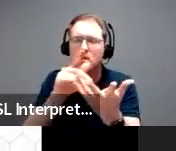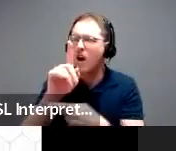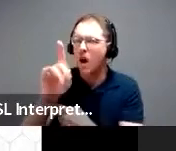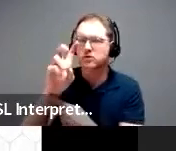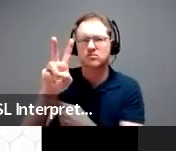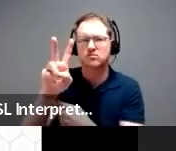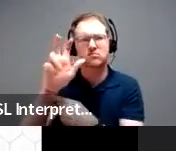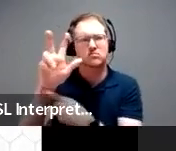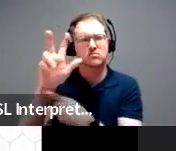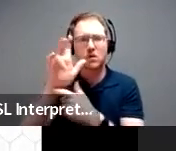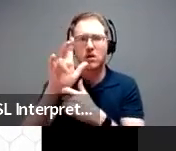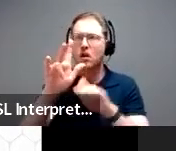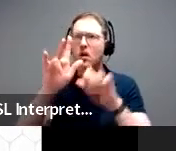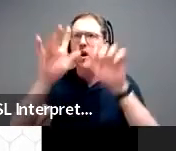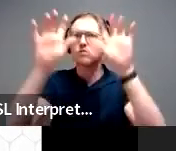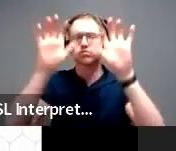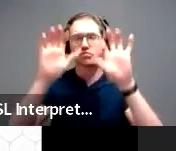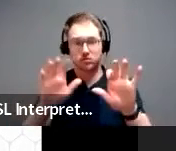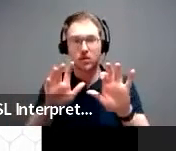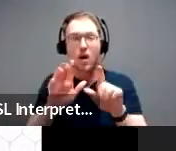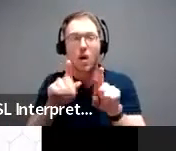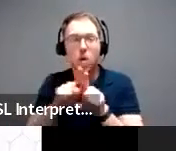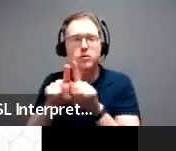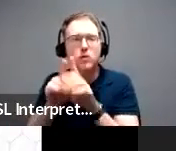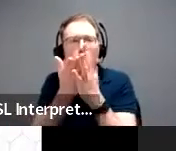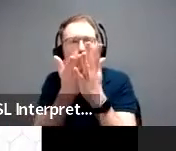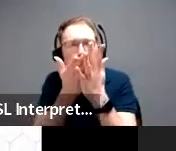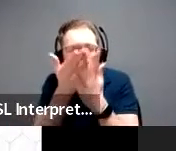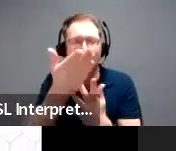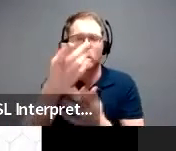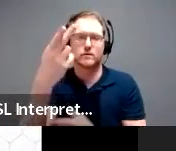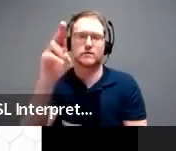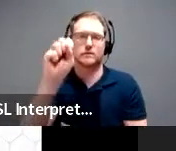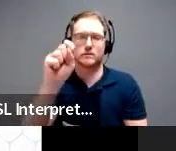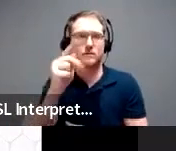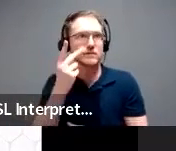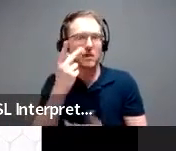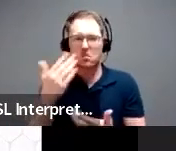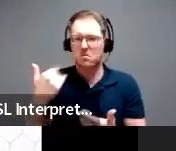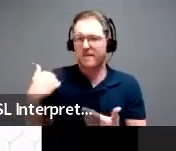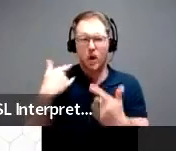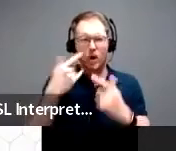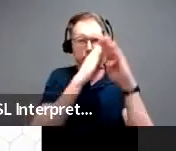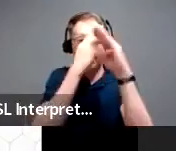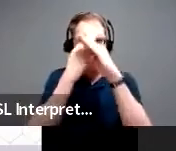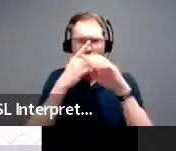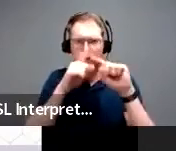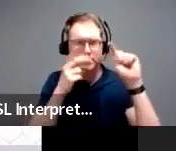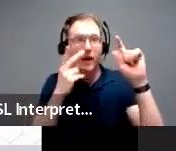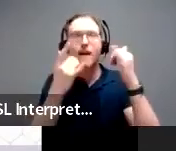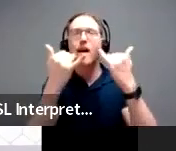particular through these columns of dust, which were relatively opaque before.